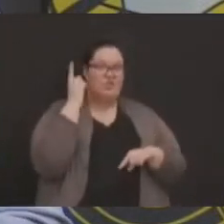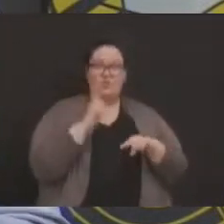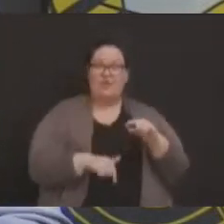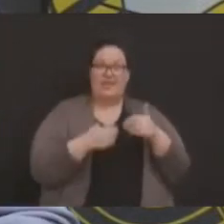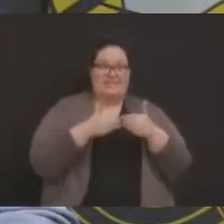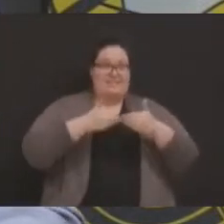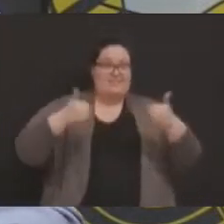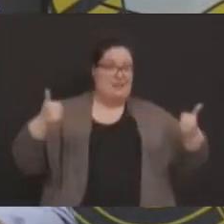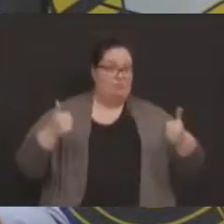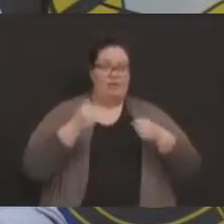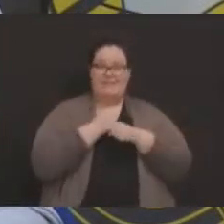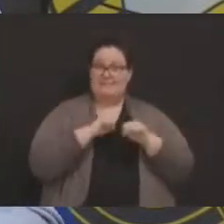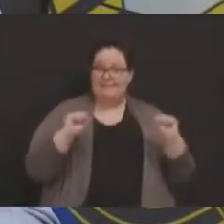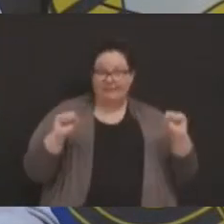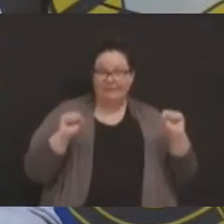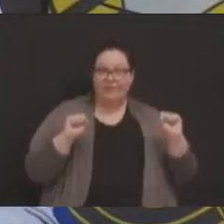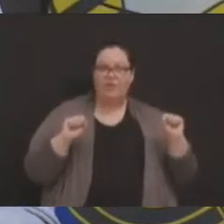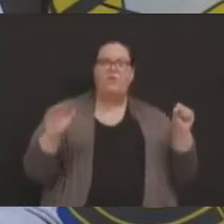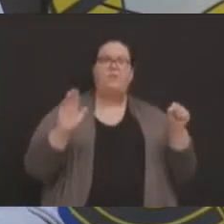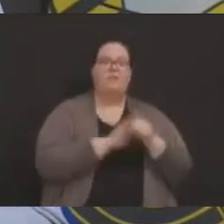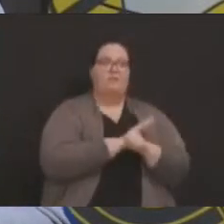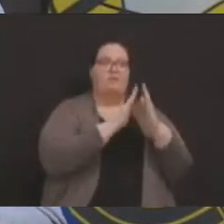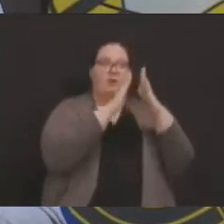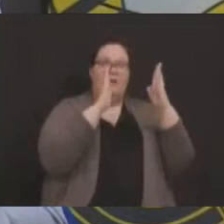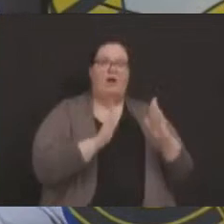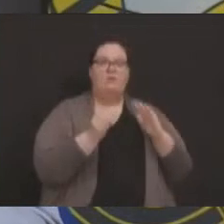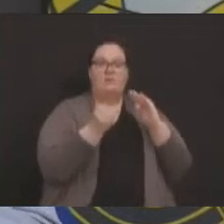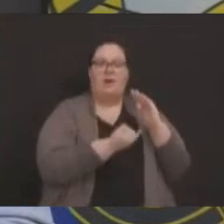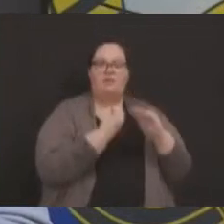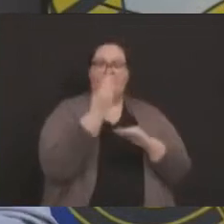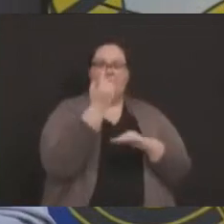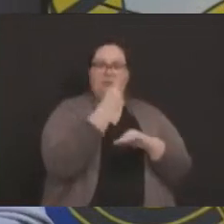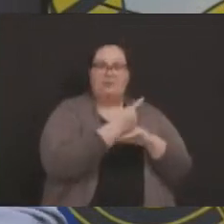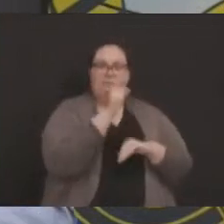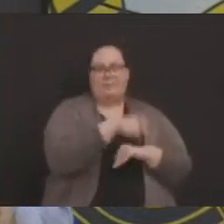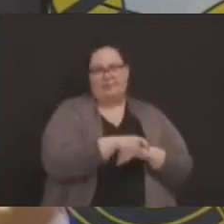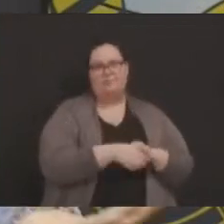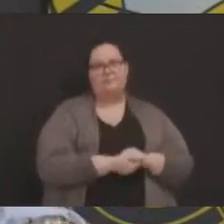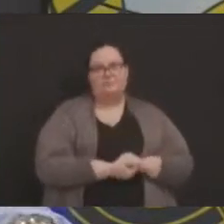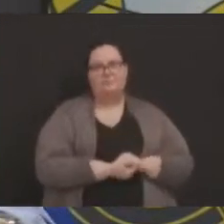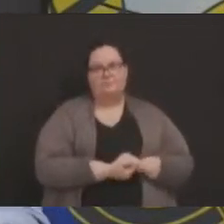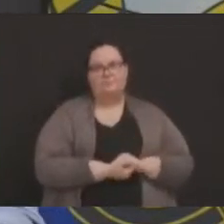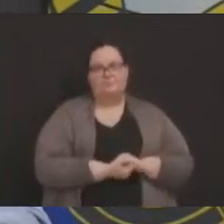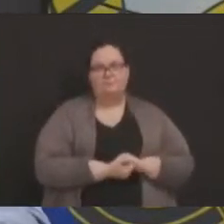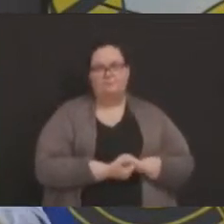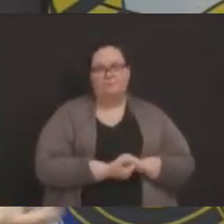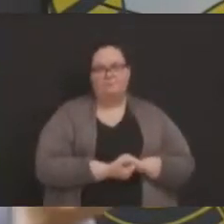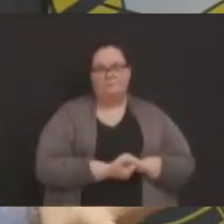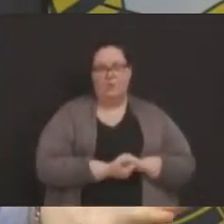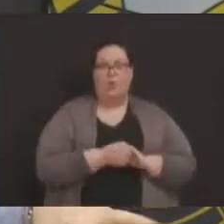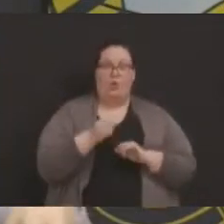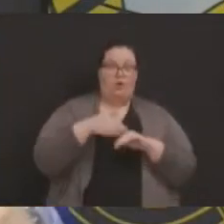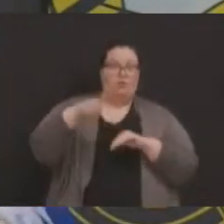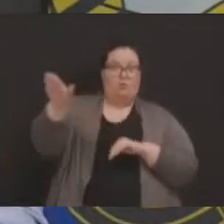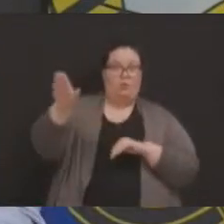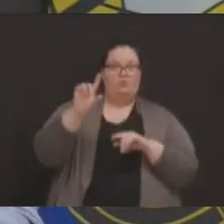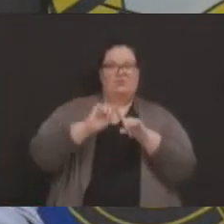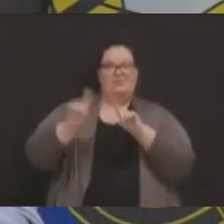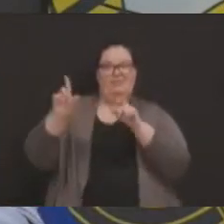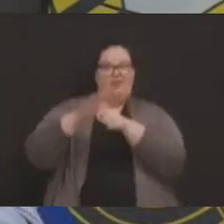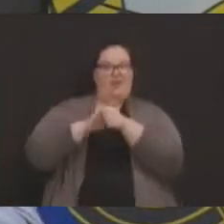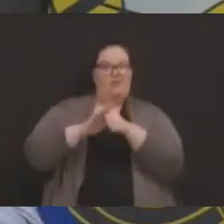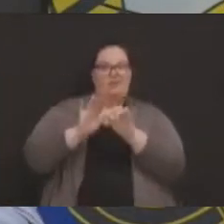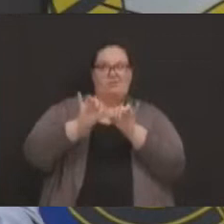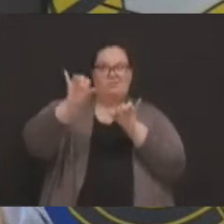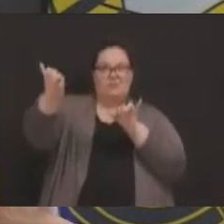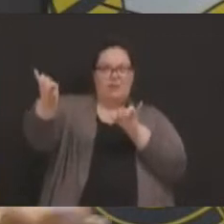how it reads in the mandatory order. And my understanding is that Department of Public Safety, either on their written, their computerized